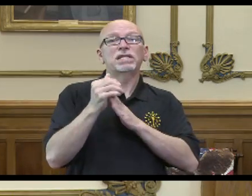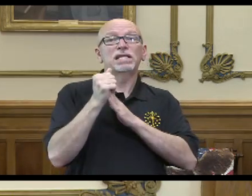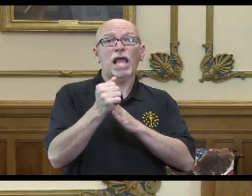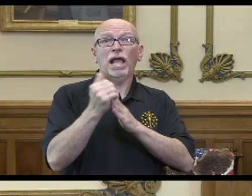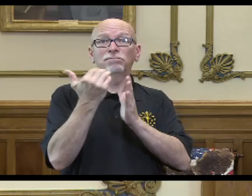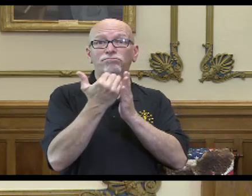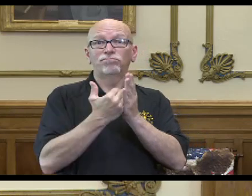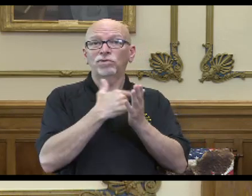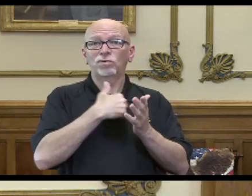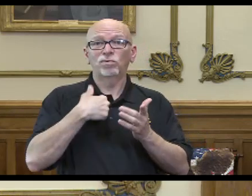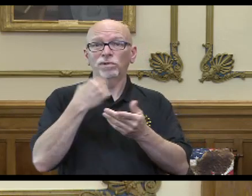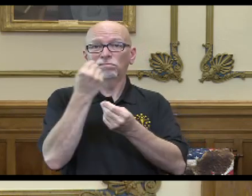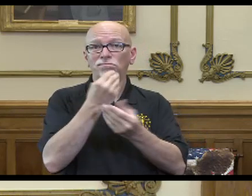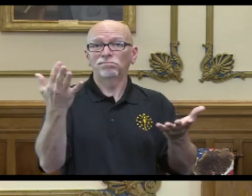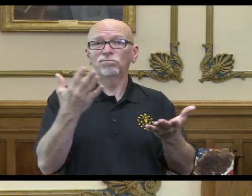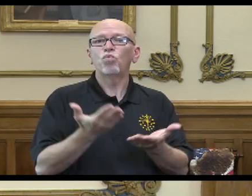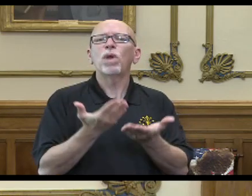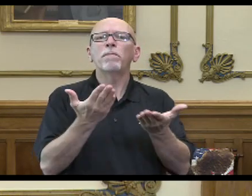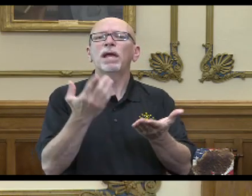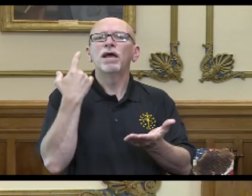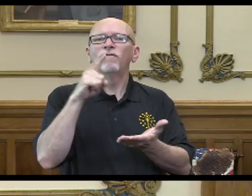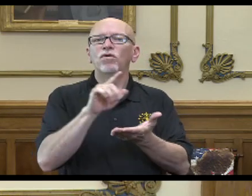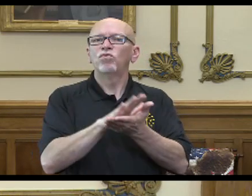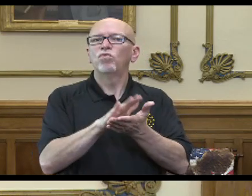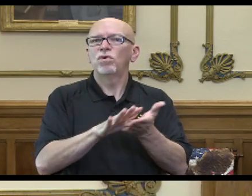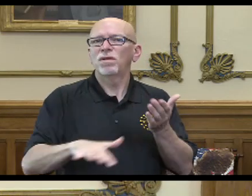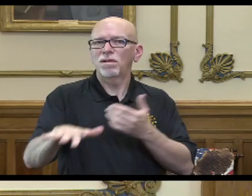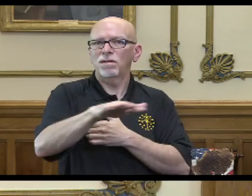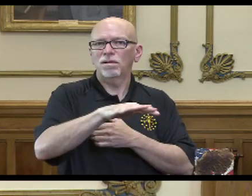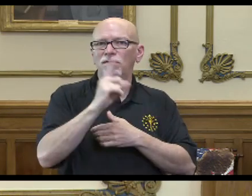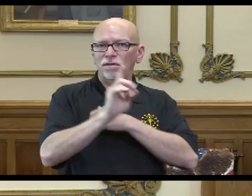we've put forward, the recommendations that we put forward,